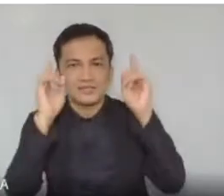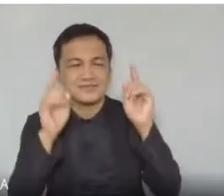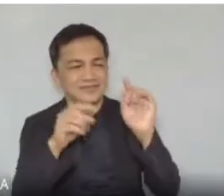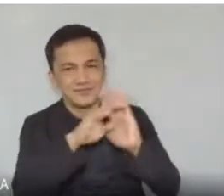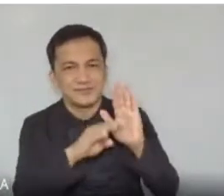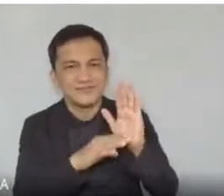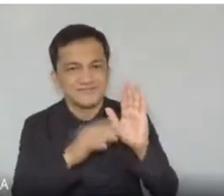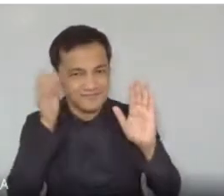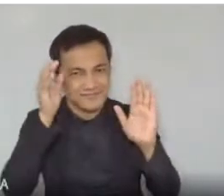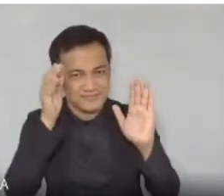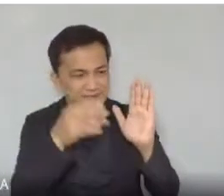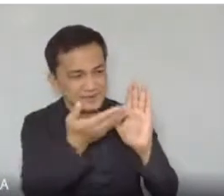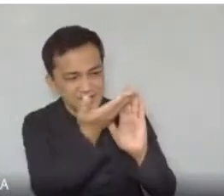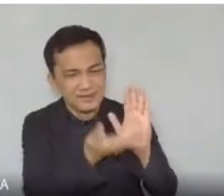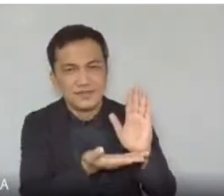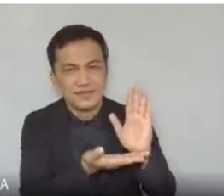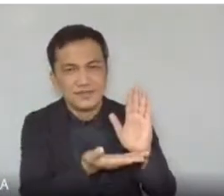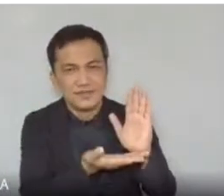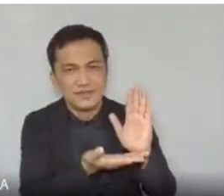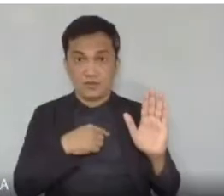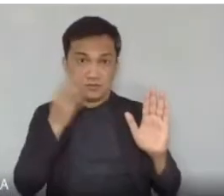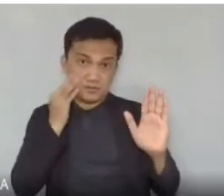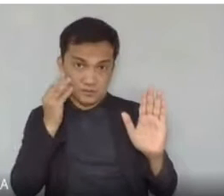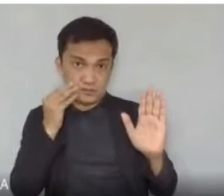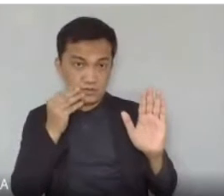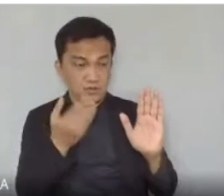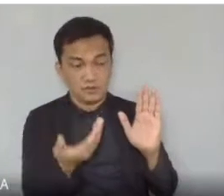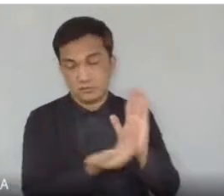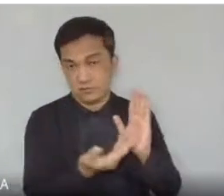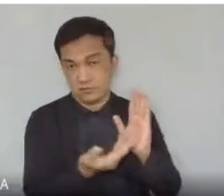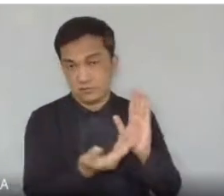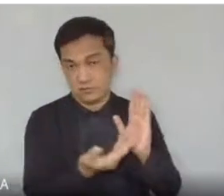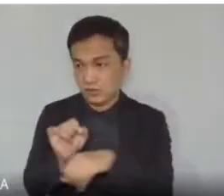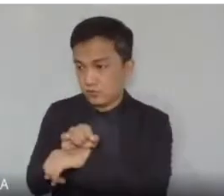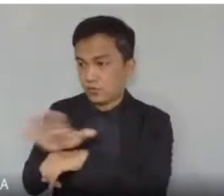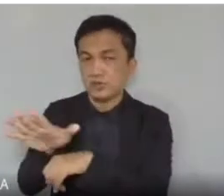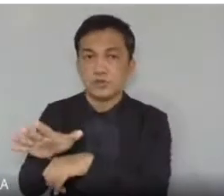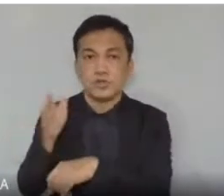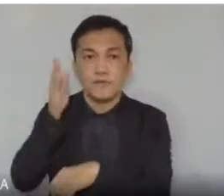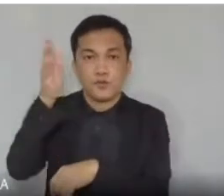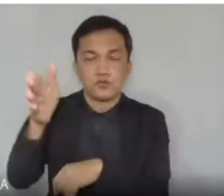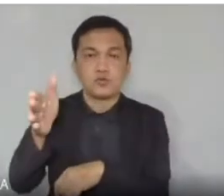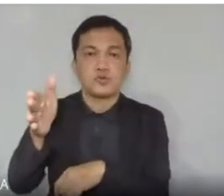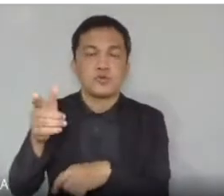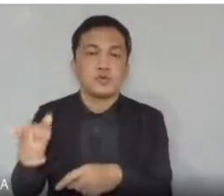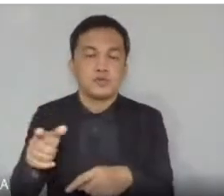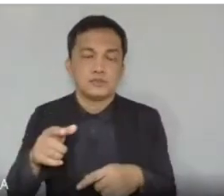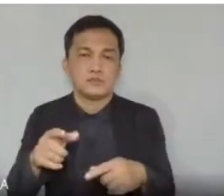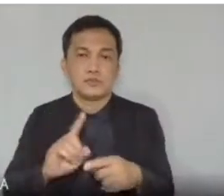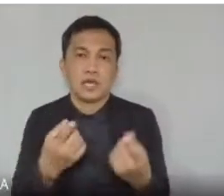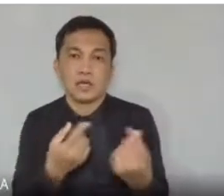in the delivery of health services. We encourage you to start your own telemedicine. We have the guidelines, we have